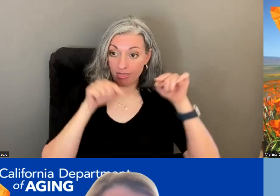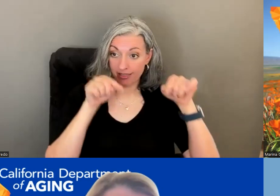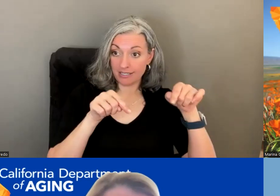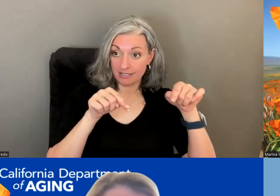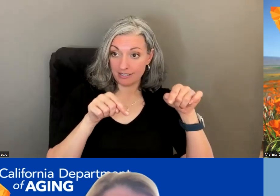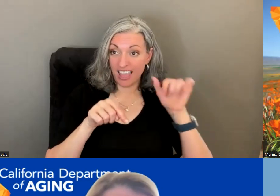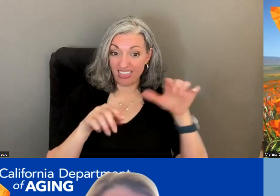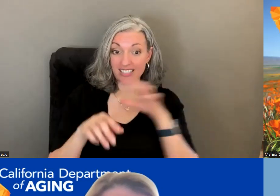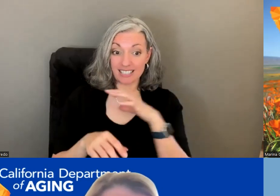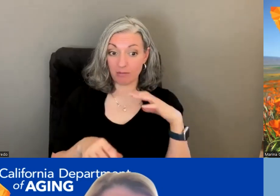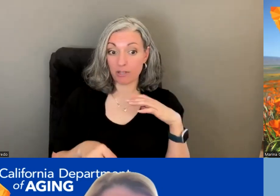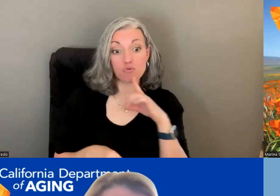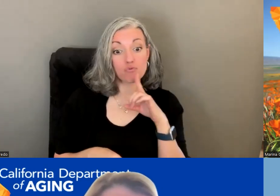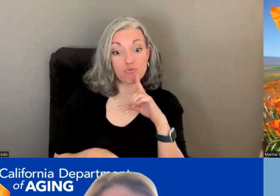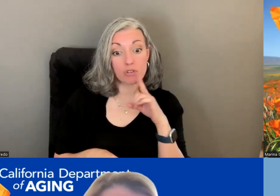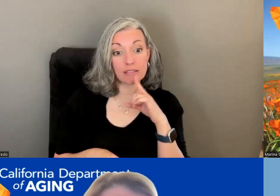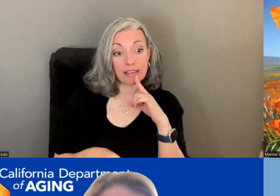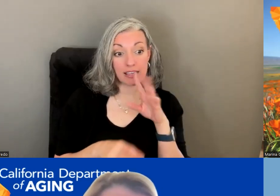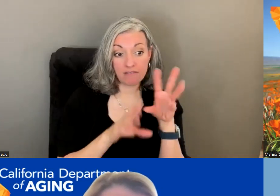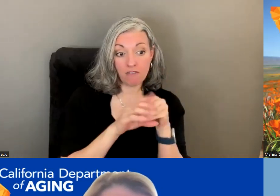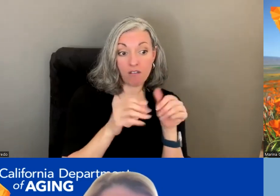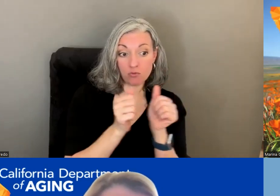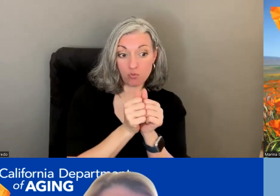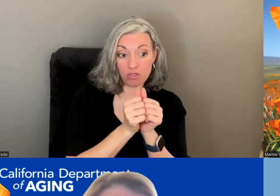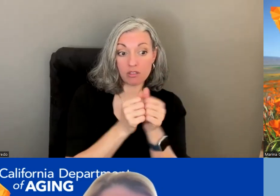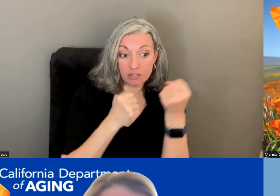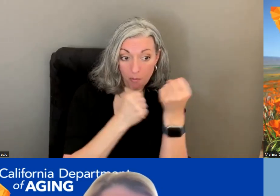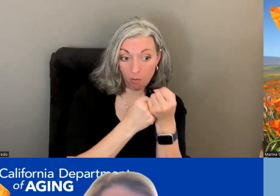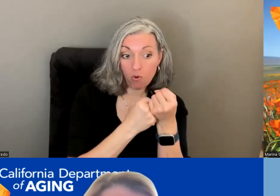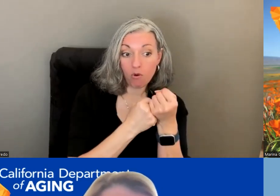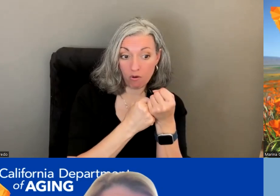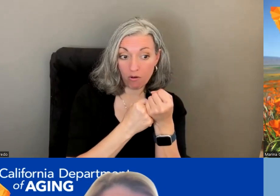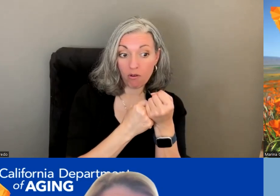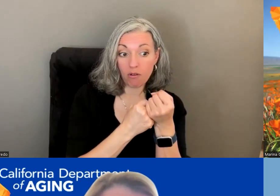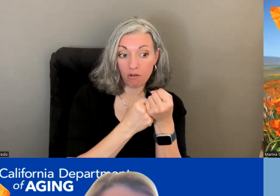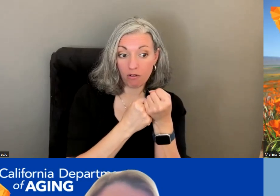this committee would be really play a critical role in kind of being